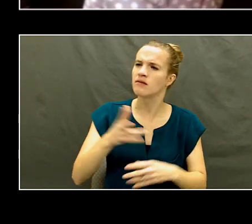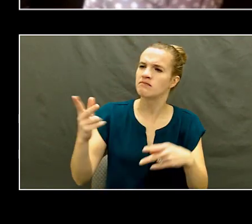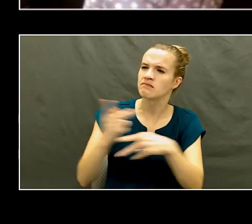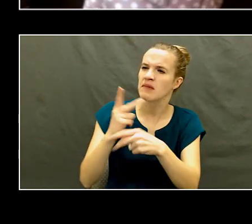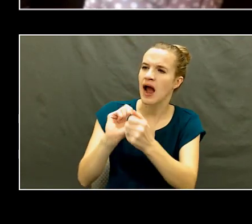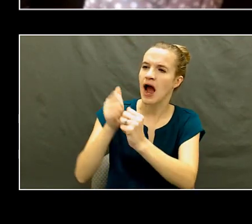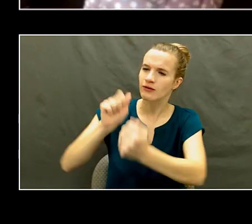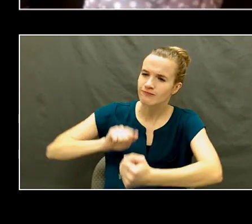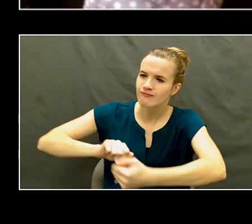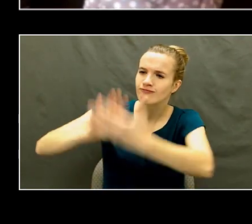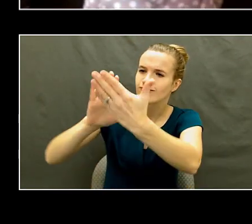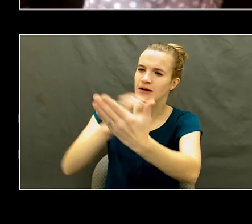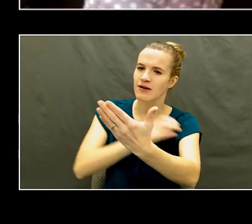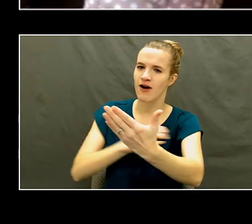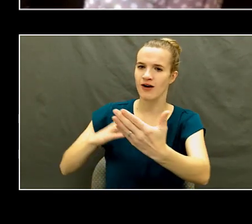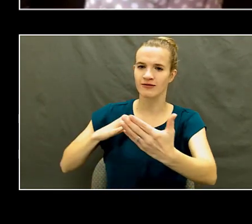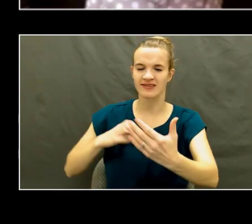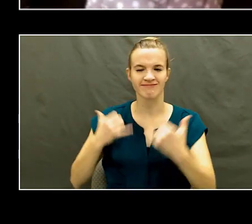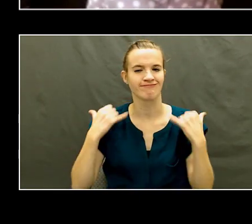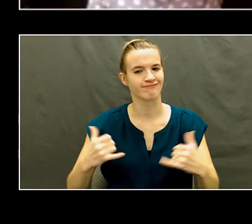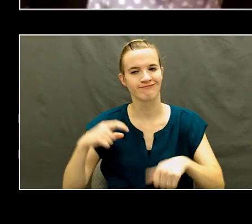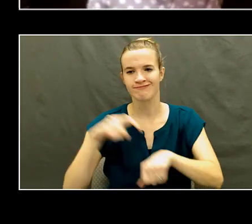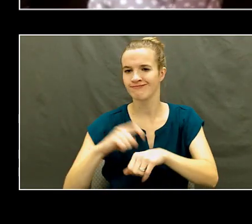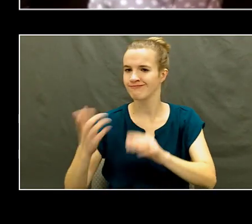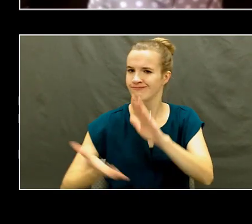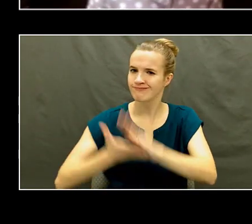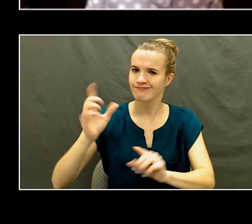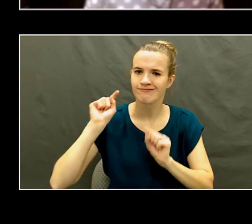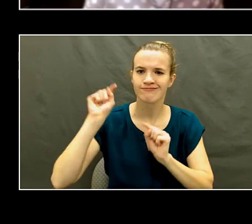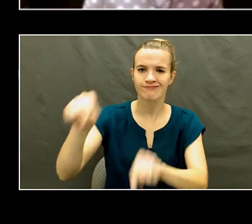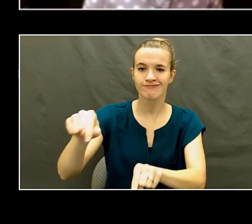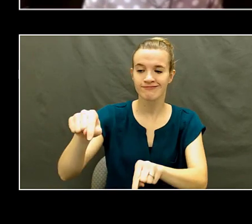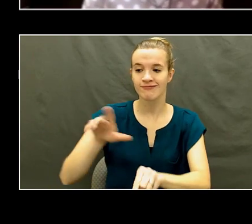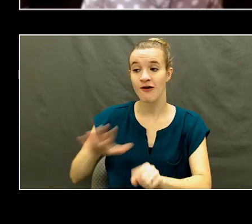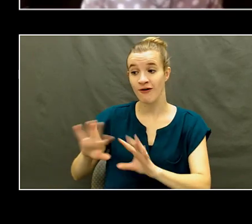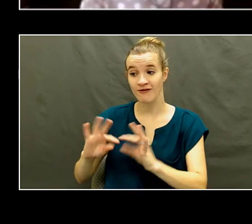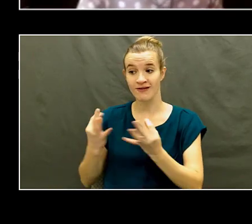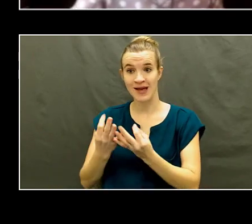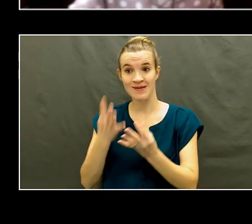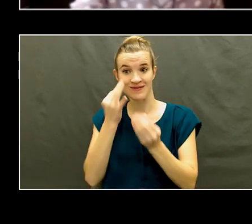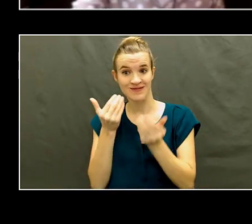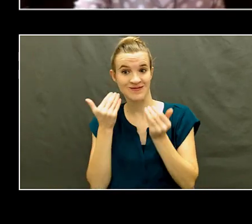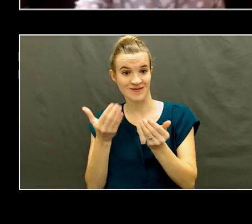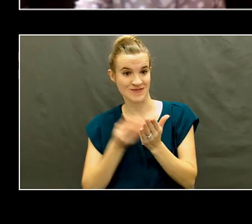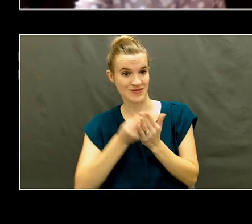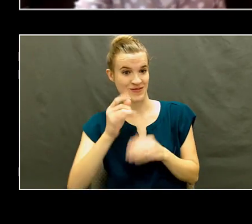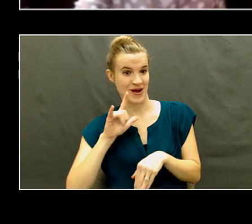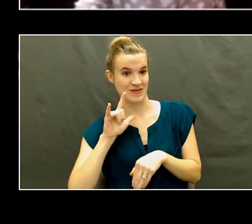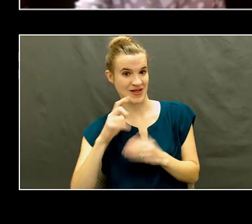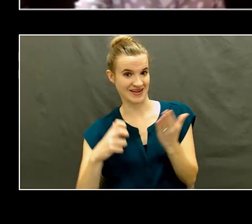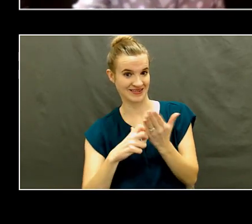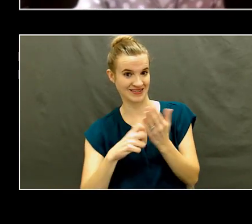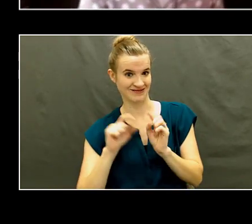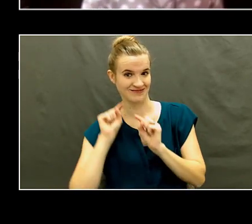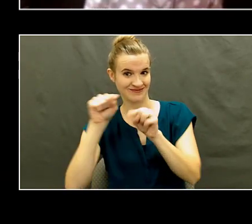their voices. It's go time. Her family buys plane tickets to Washington,